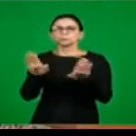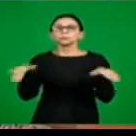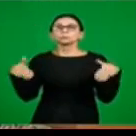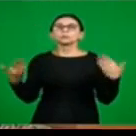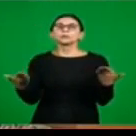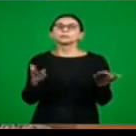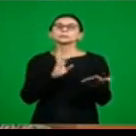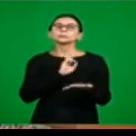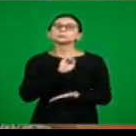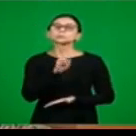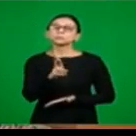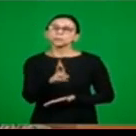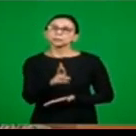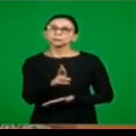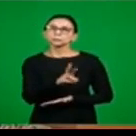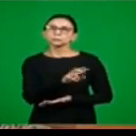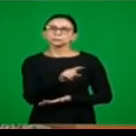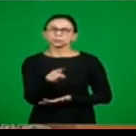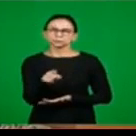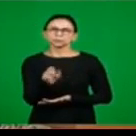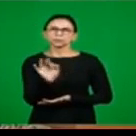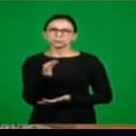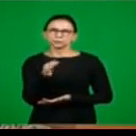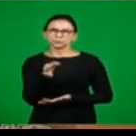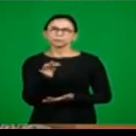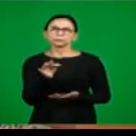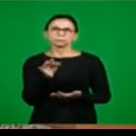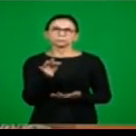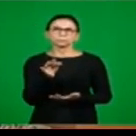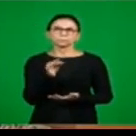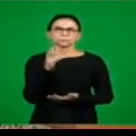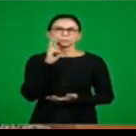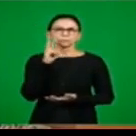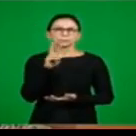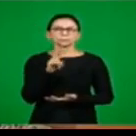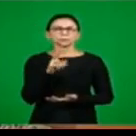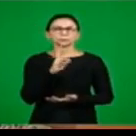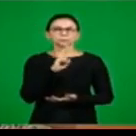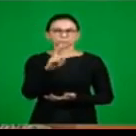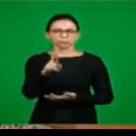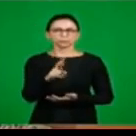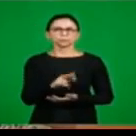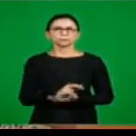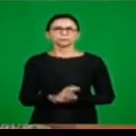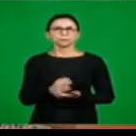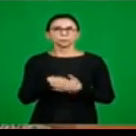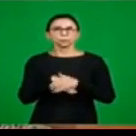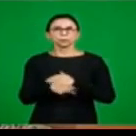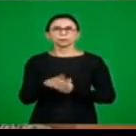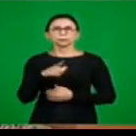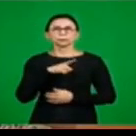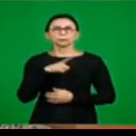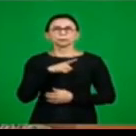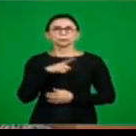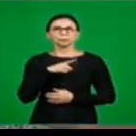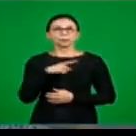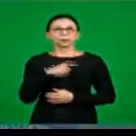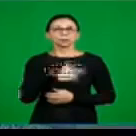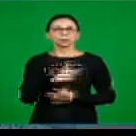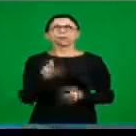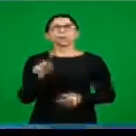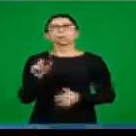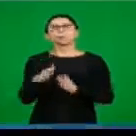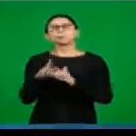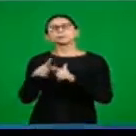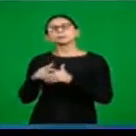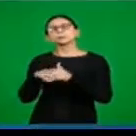this recommendation? So according to what the brand has done, have done, you have to keep what you have. And what